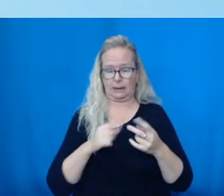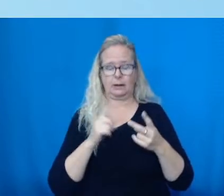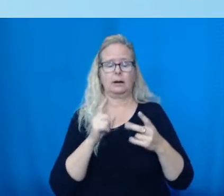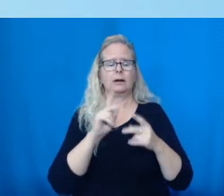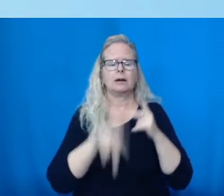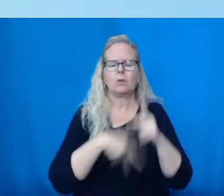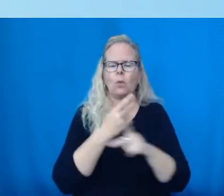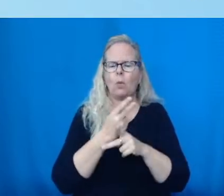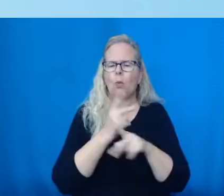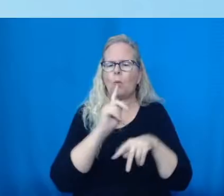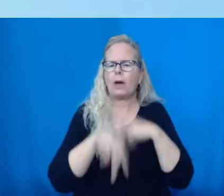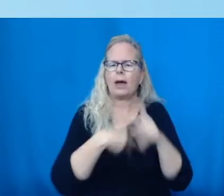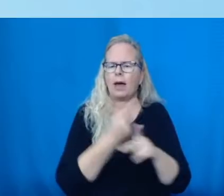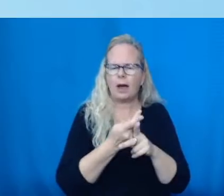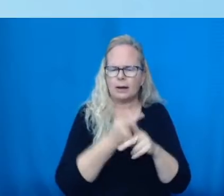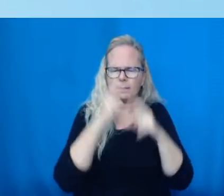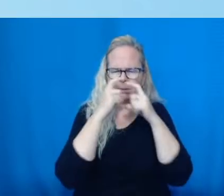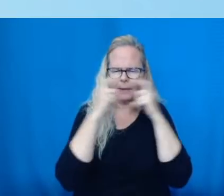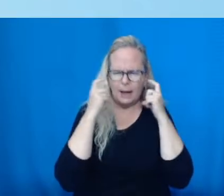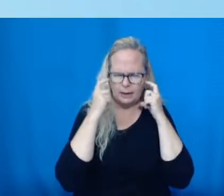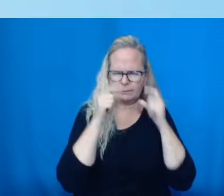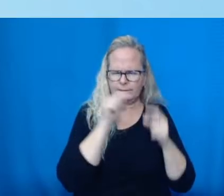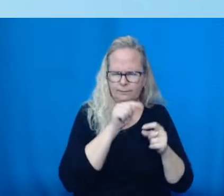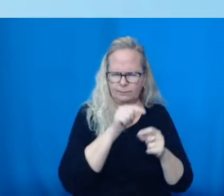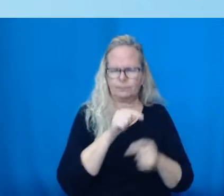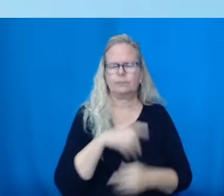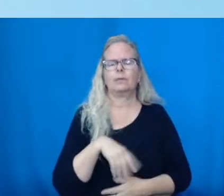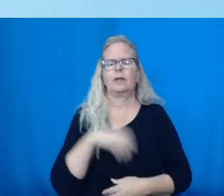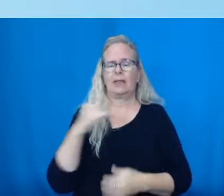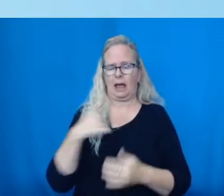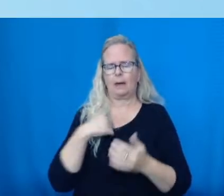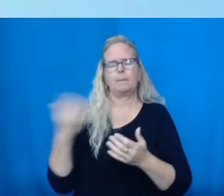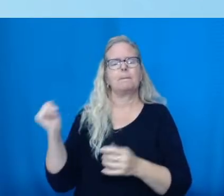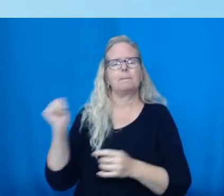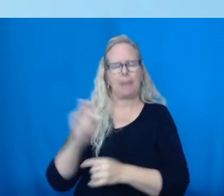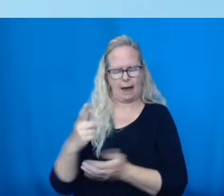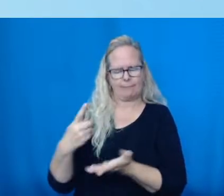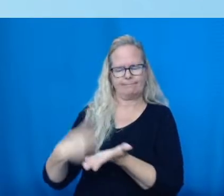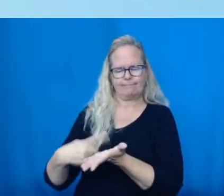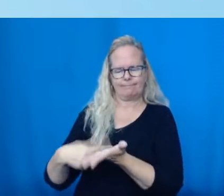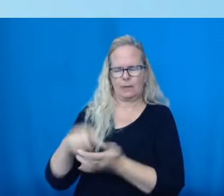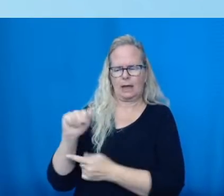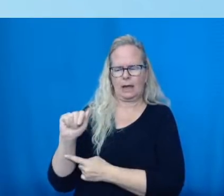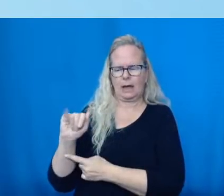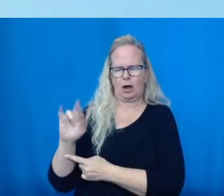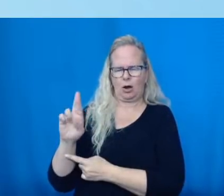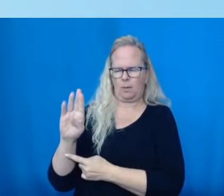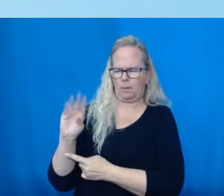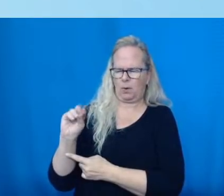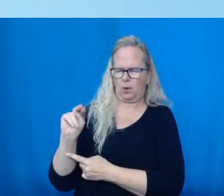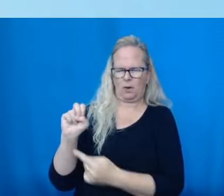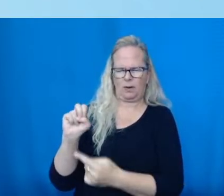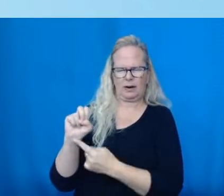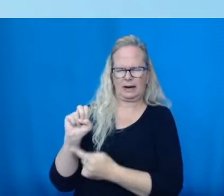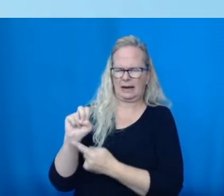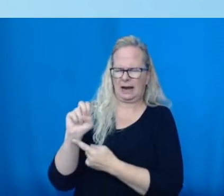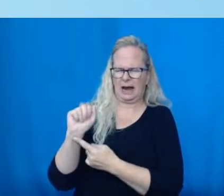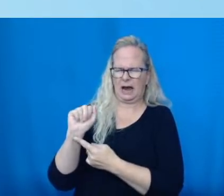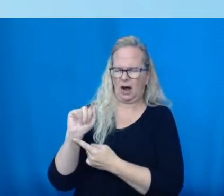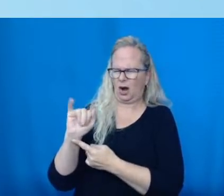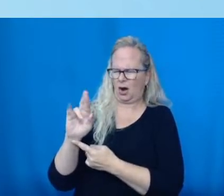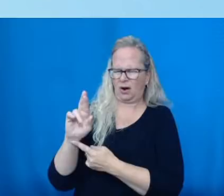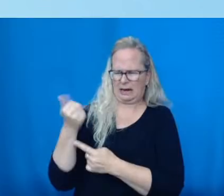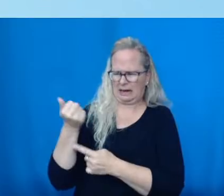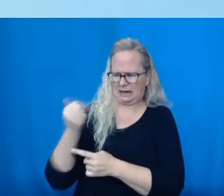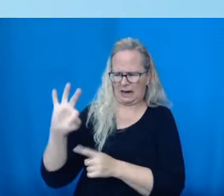about COVID-19 in the last 19 months, and it is critical that Albertans receive accurate science-based information on how to